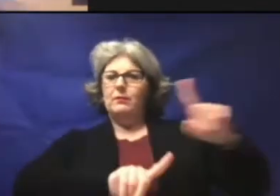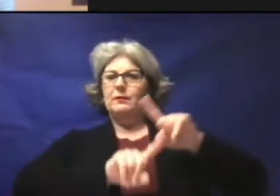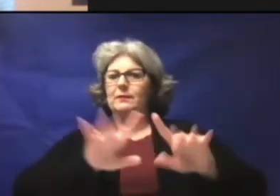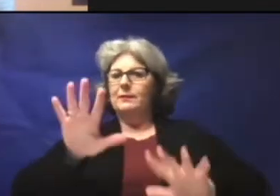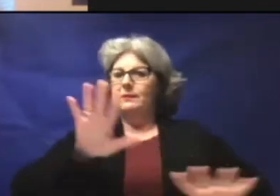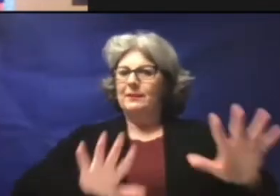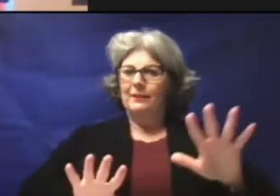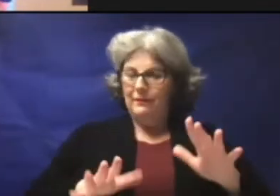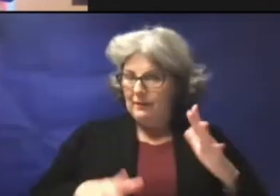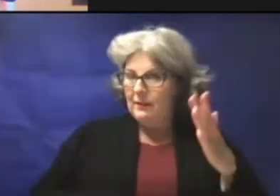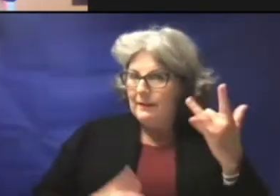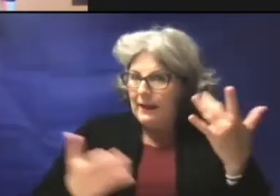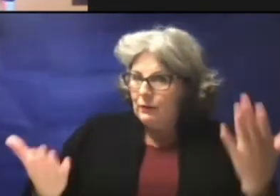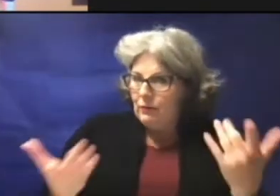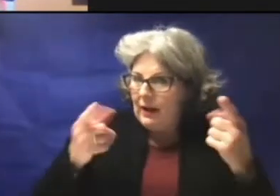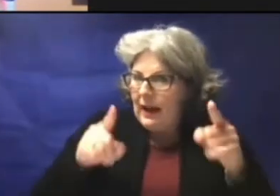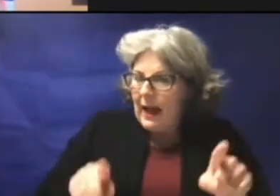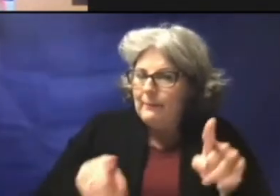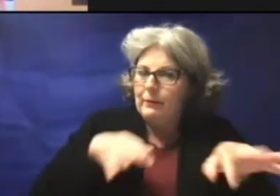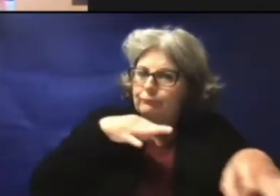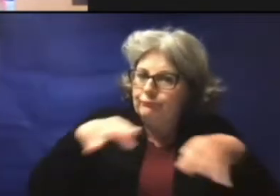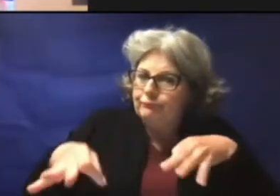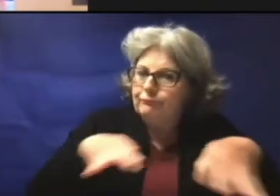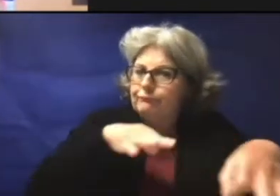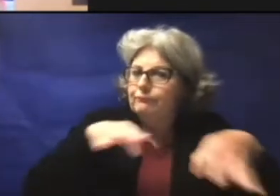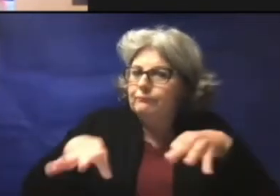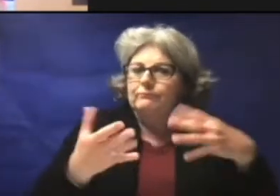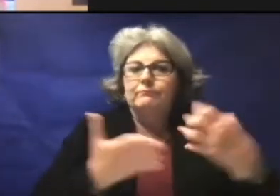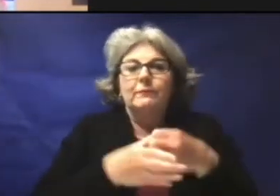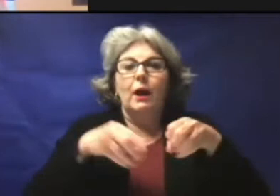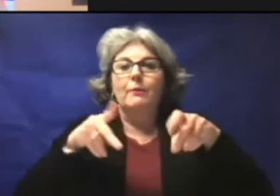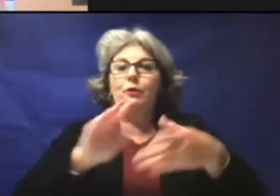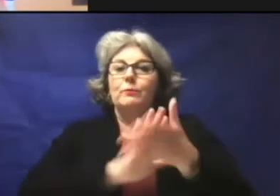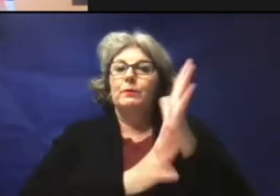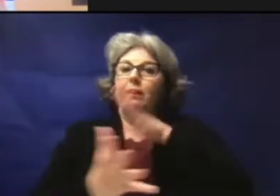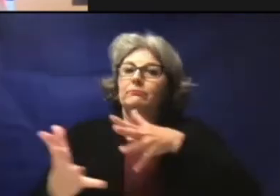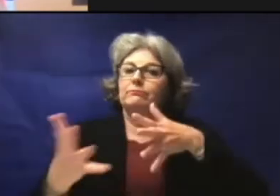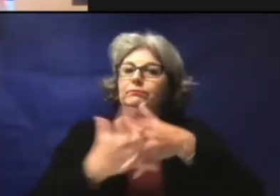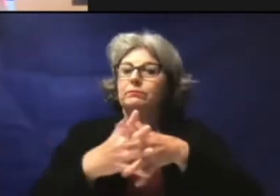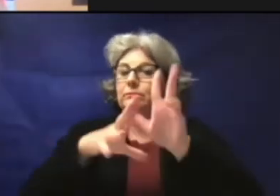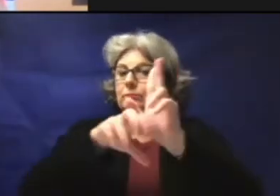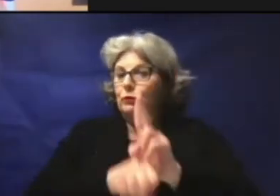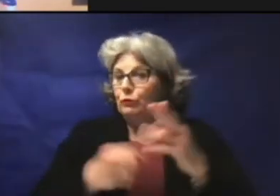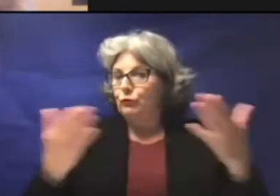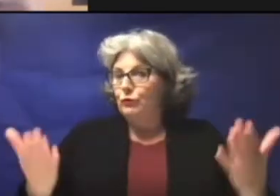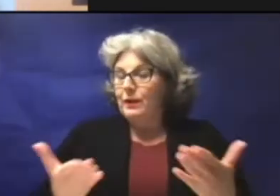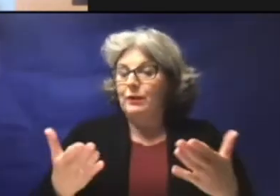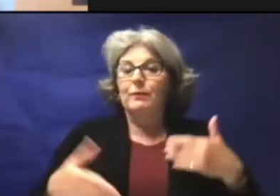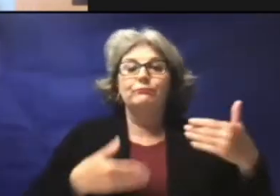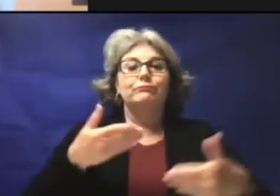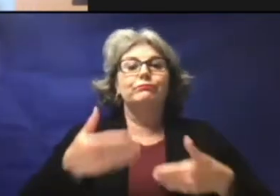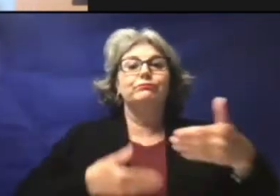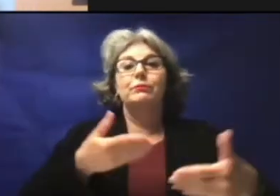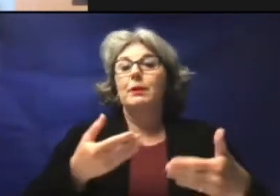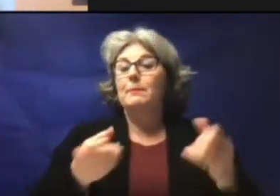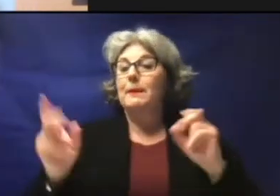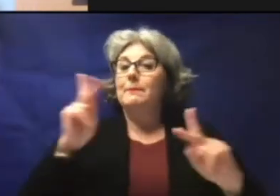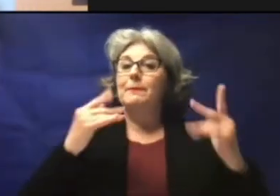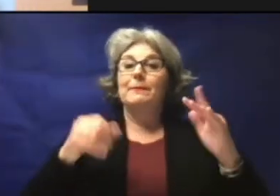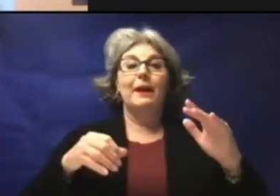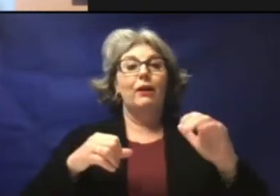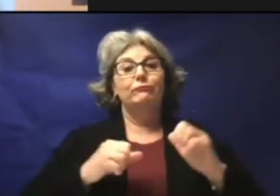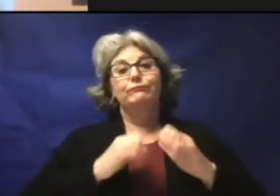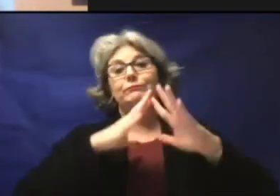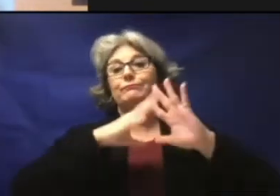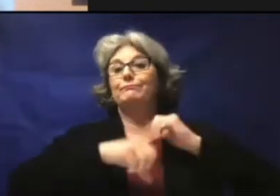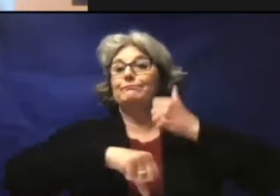that's what needs to happen, is that giving them that opportunity to become acclimated here. Fast forward, there are many of them now, there are business owners, and there